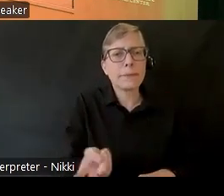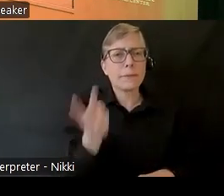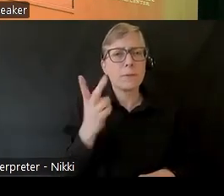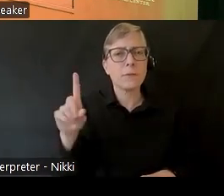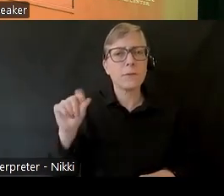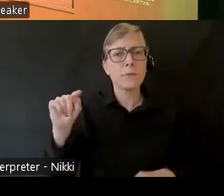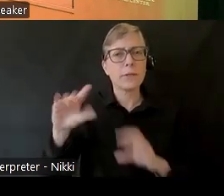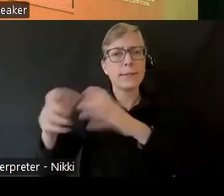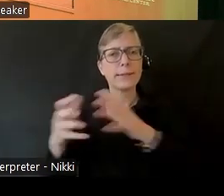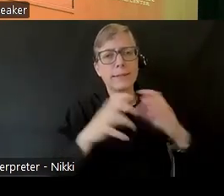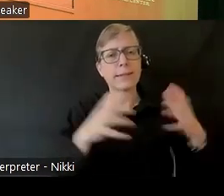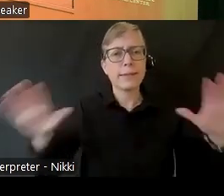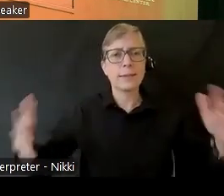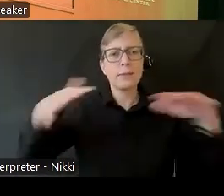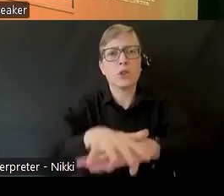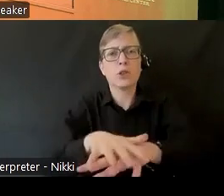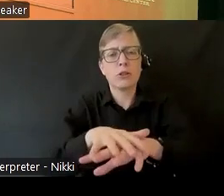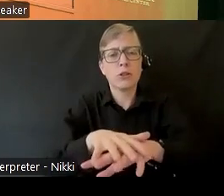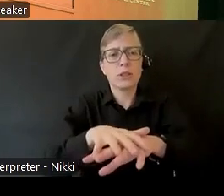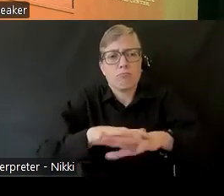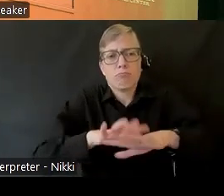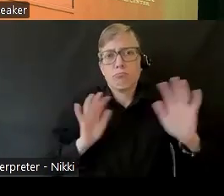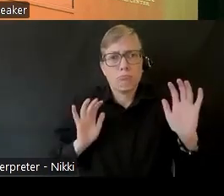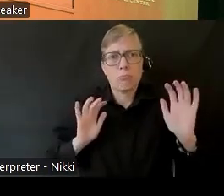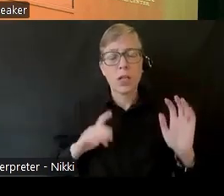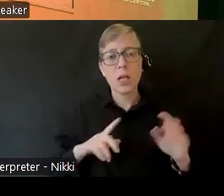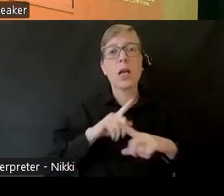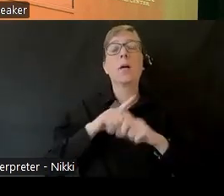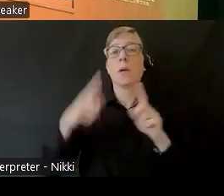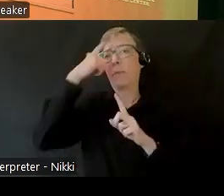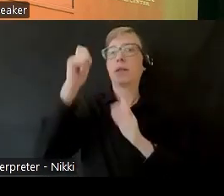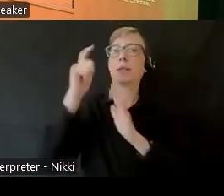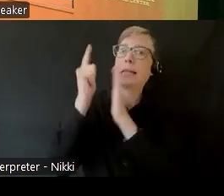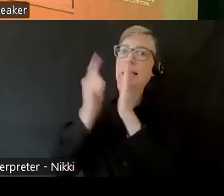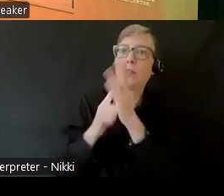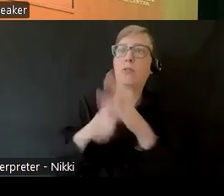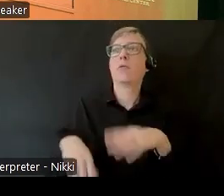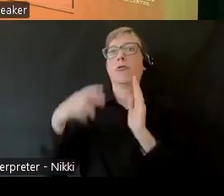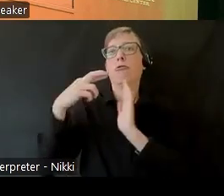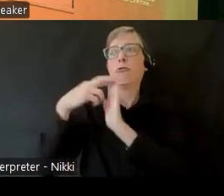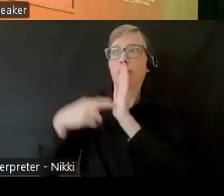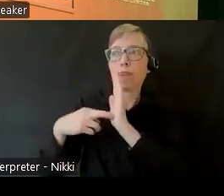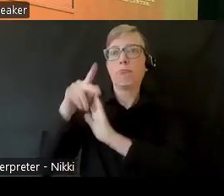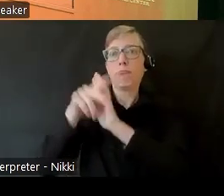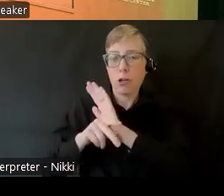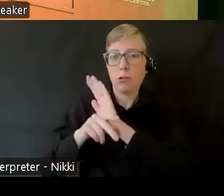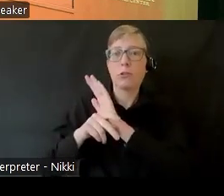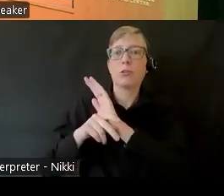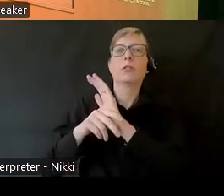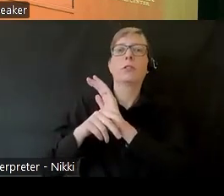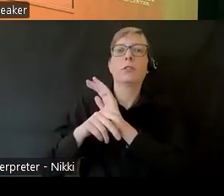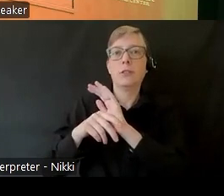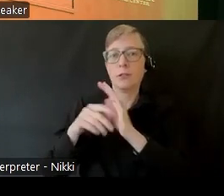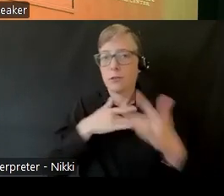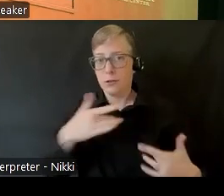by MRNs, but it's because of the regulatory and legal concerns about merging claims data for